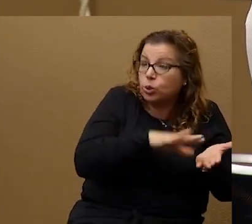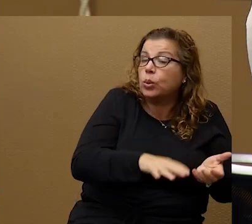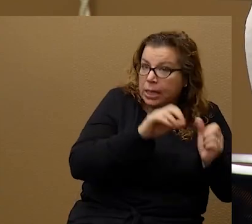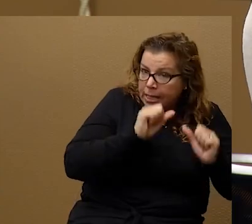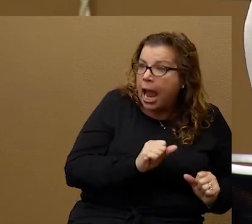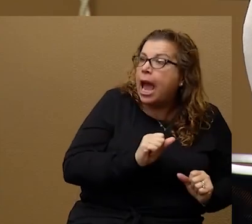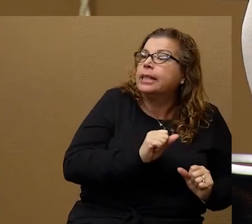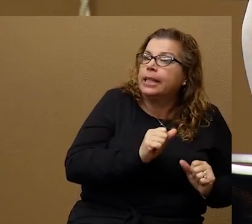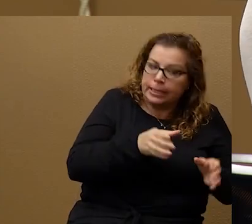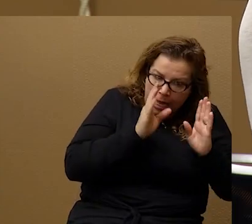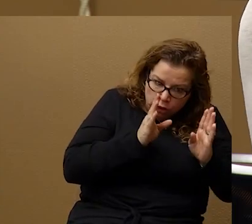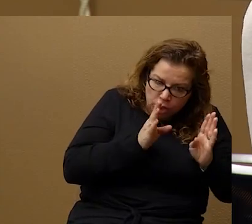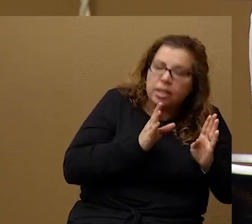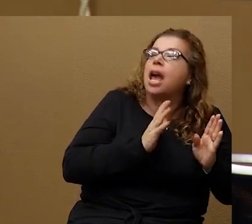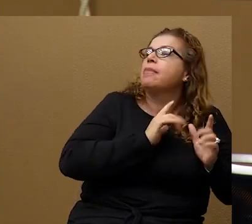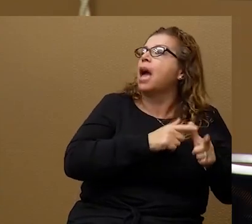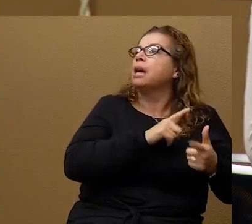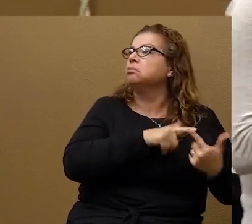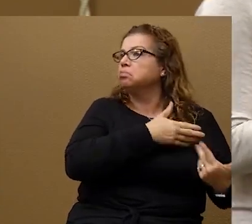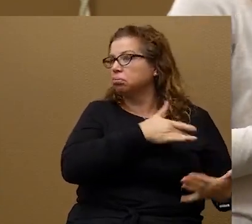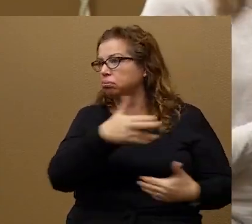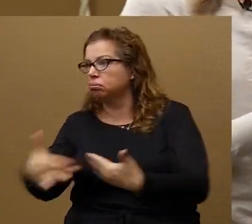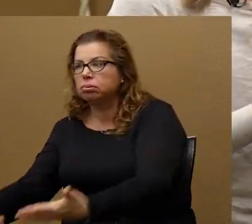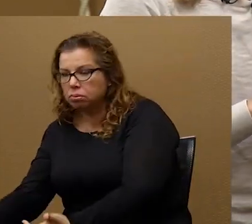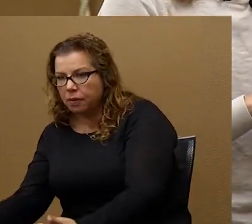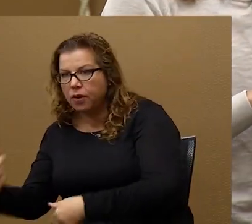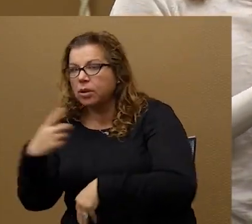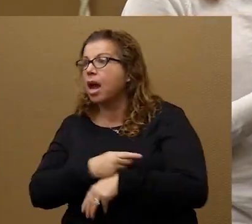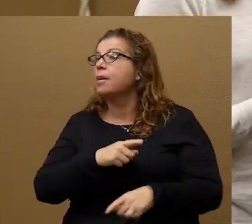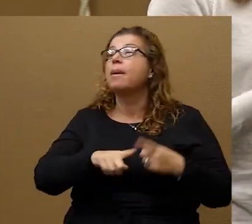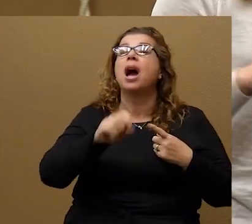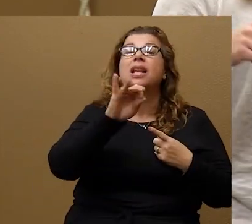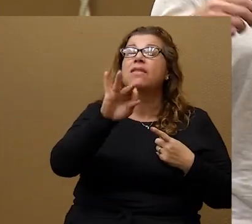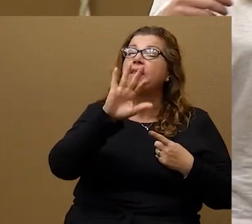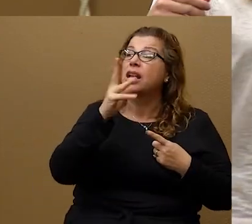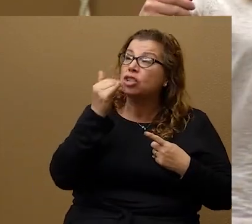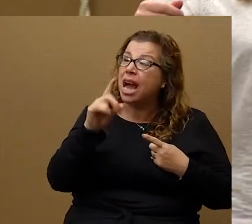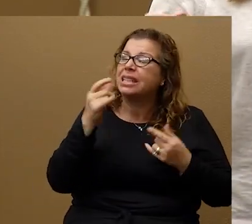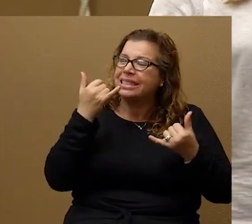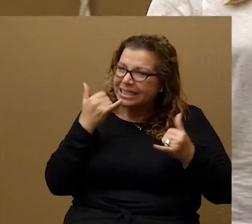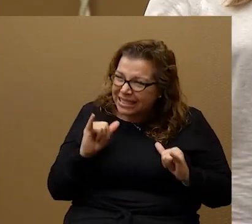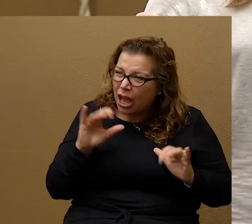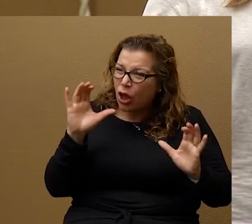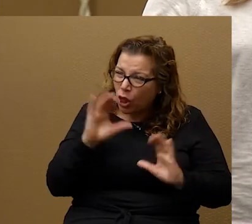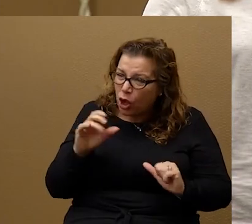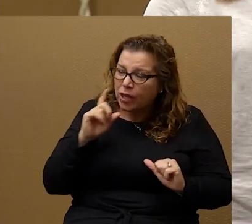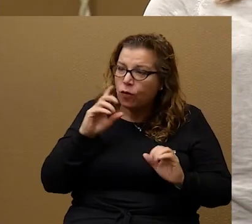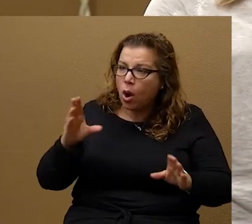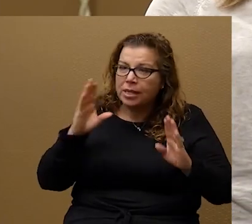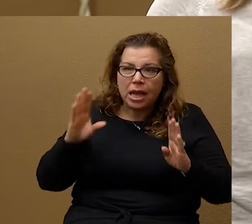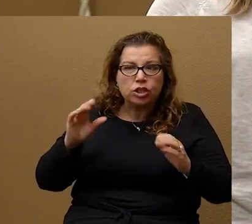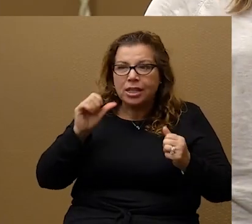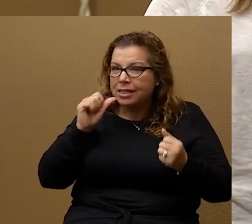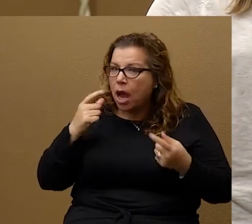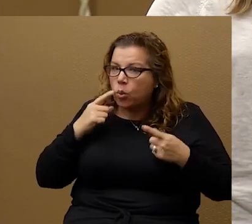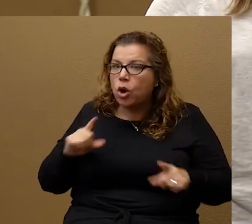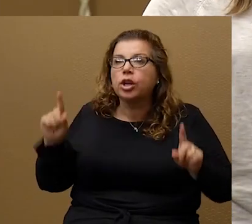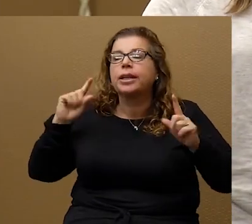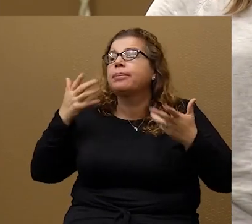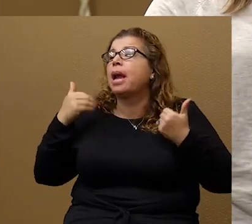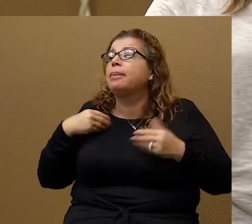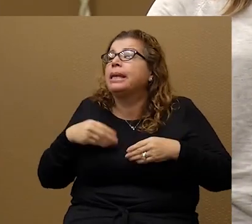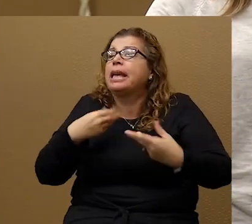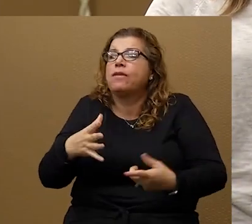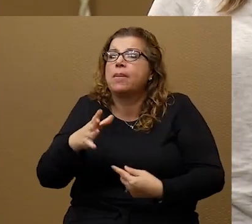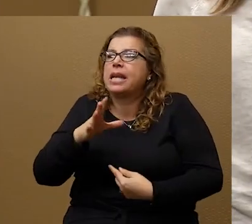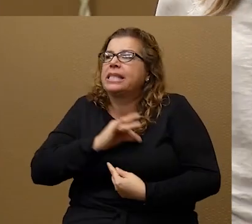is still attention seeking and it's not working, then it can always be like giving them a sticker